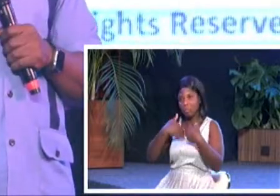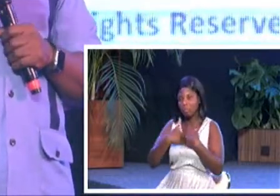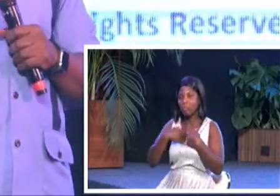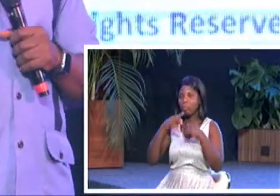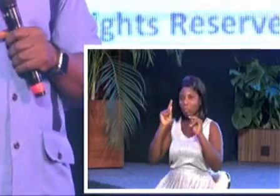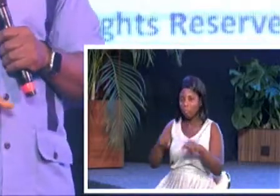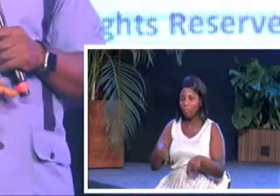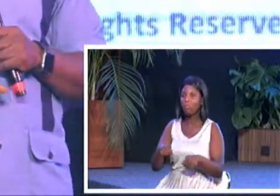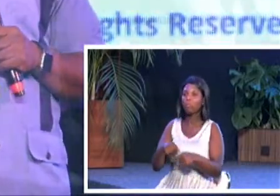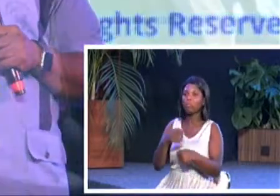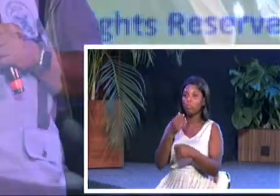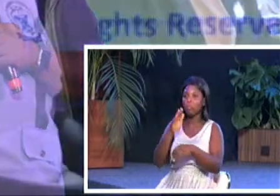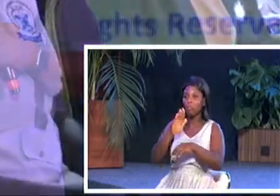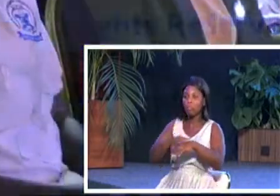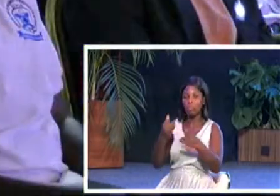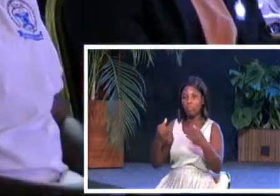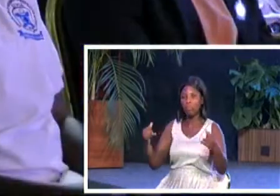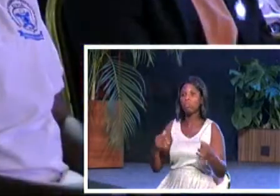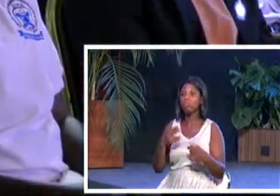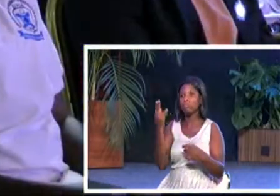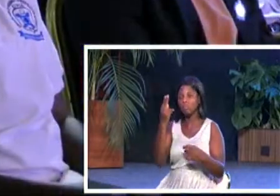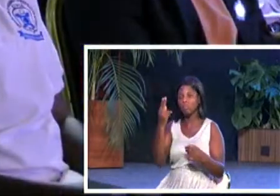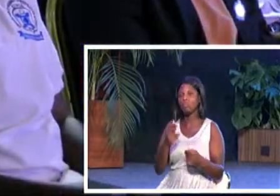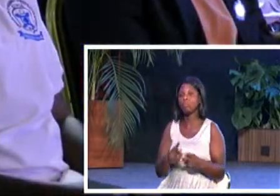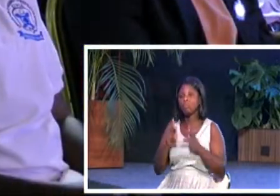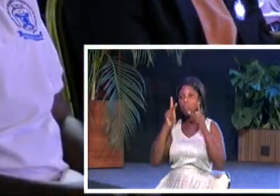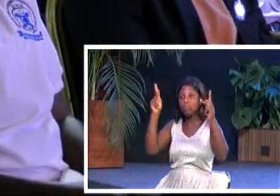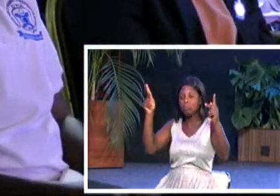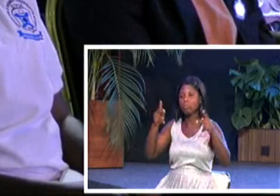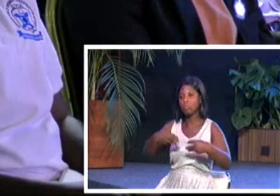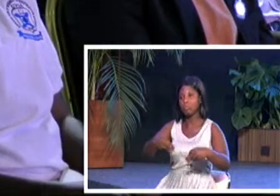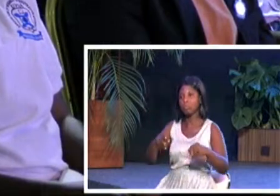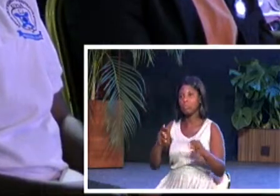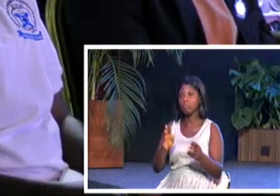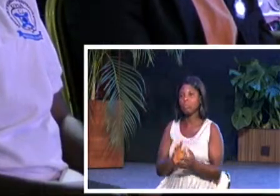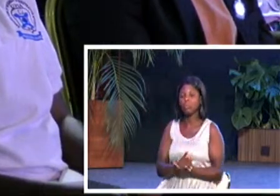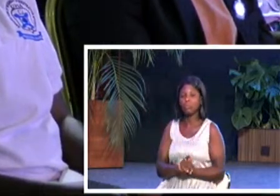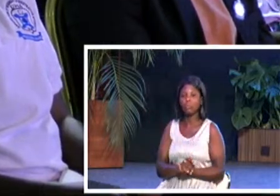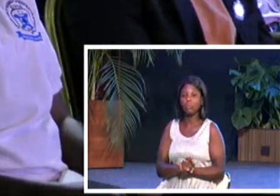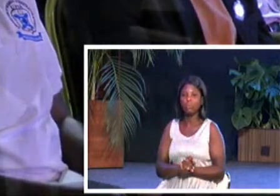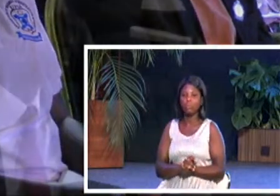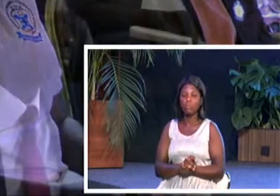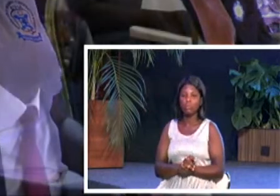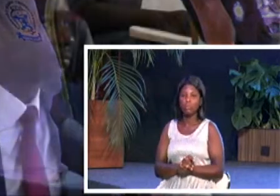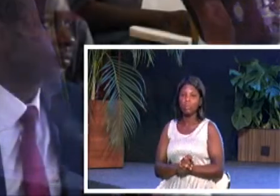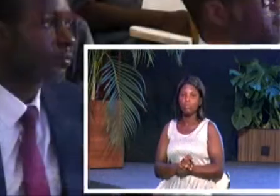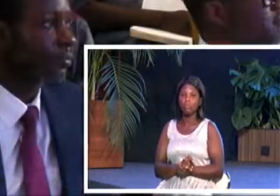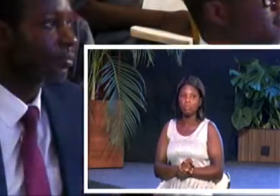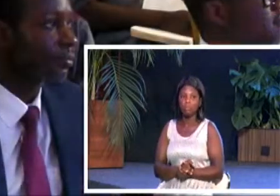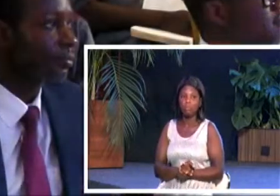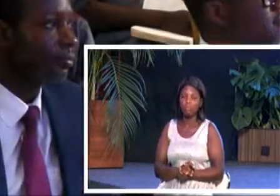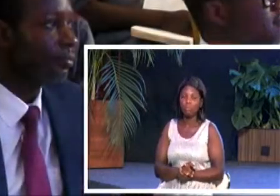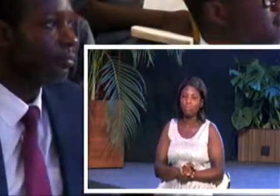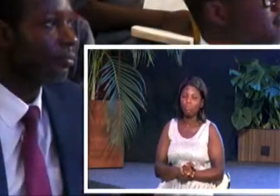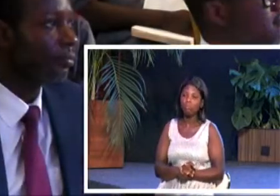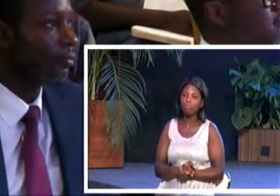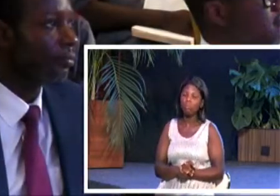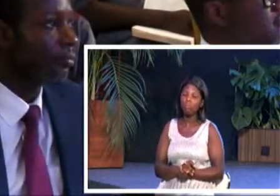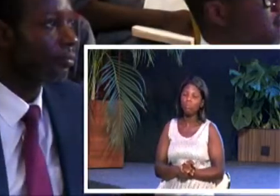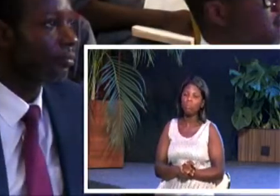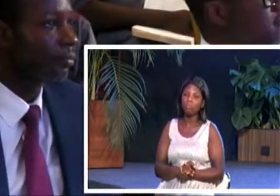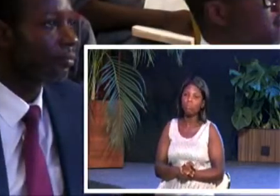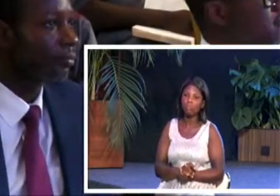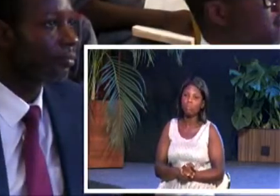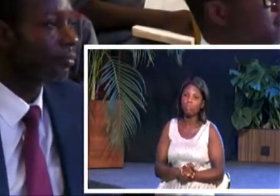they speak local languages. And they are getting huge views and reviews, and they are making money online. So it